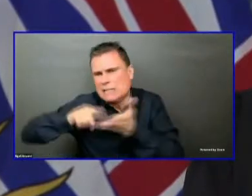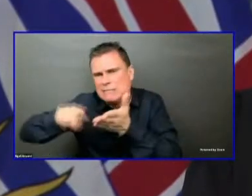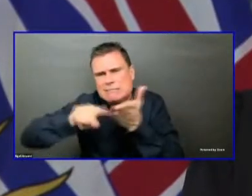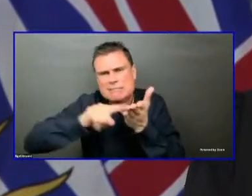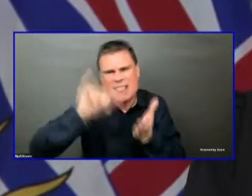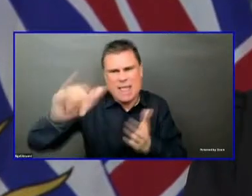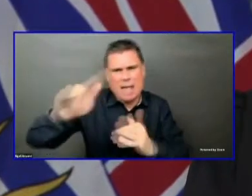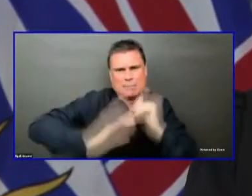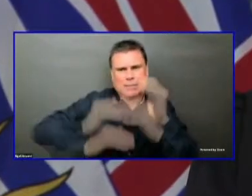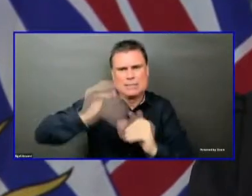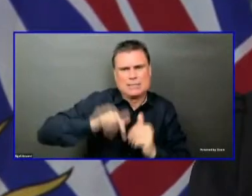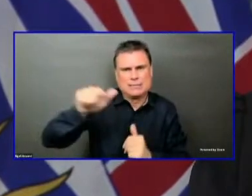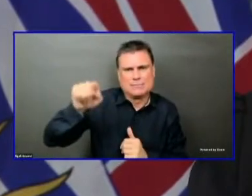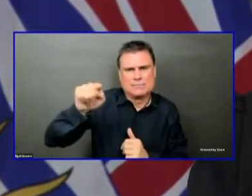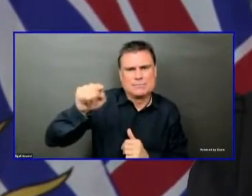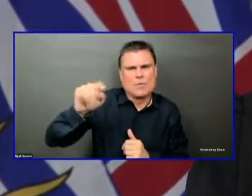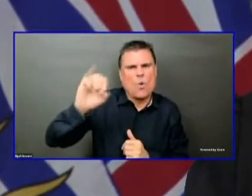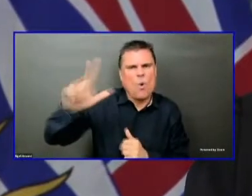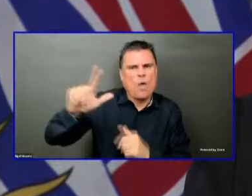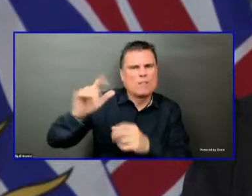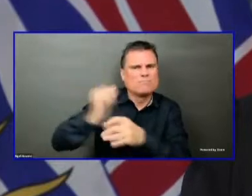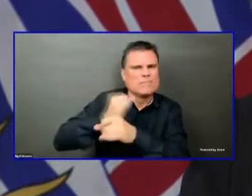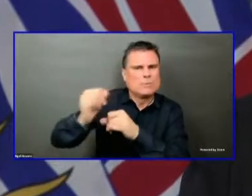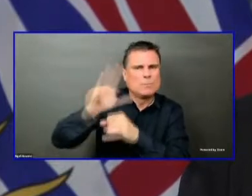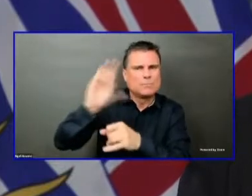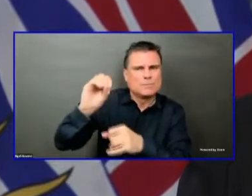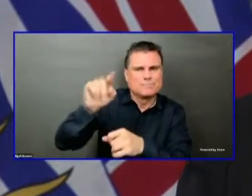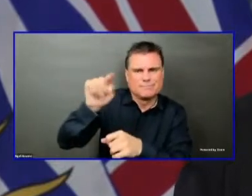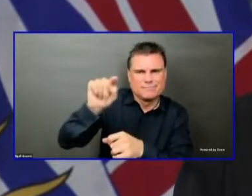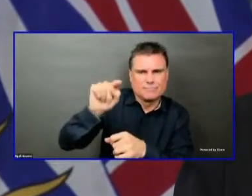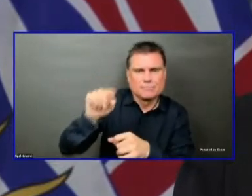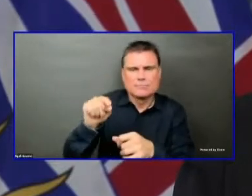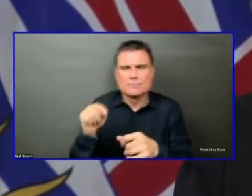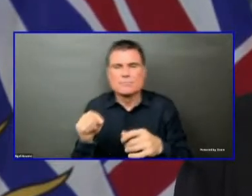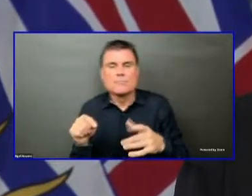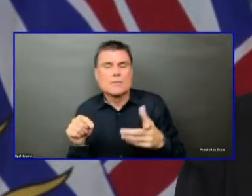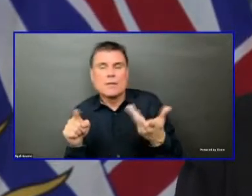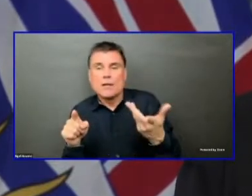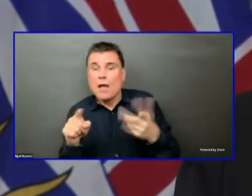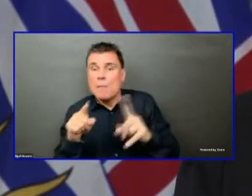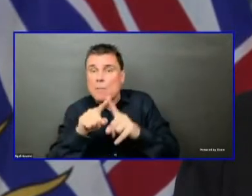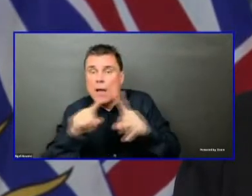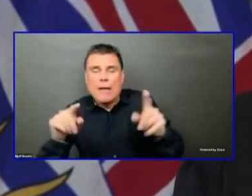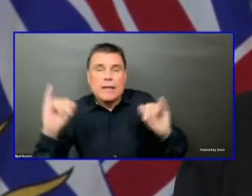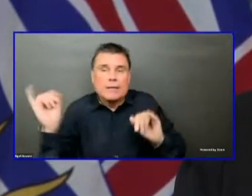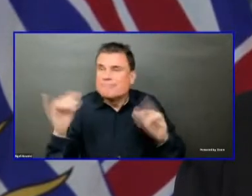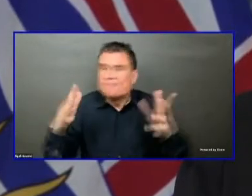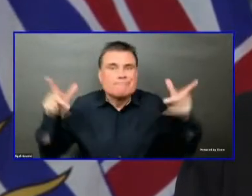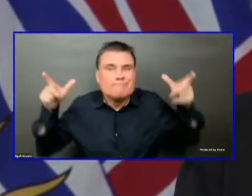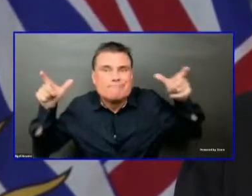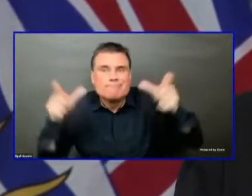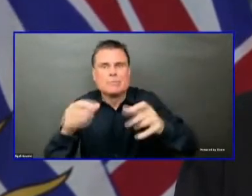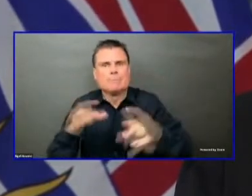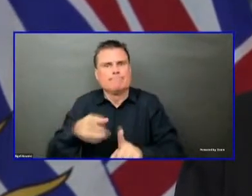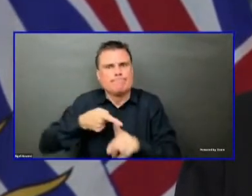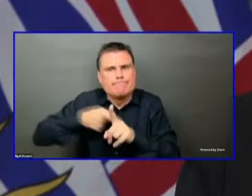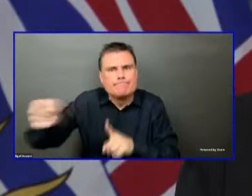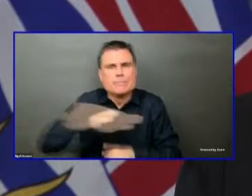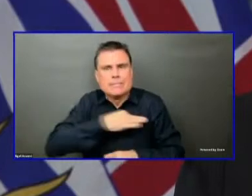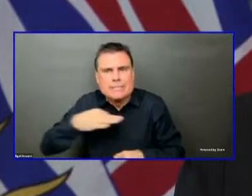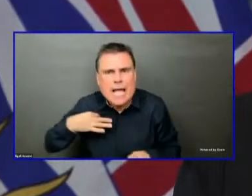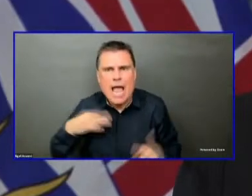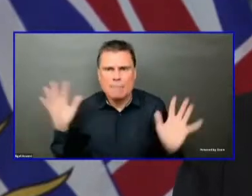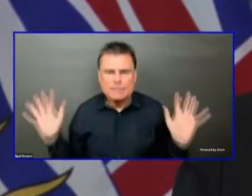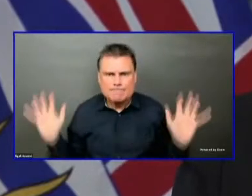team with the infection control team and operations at Interior Health, are actively